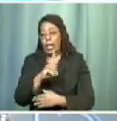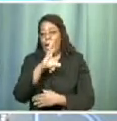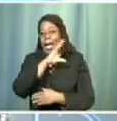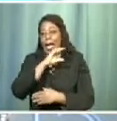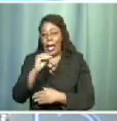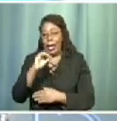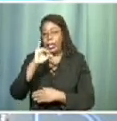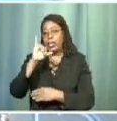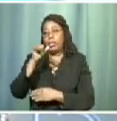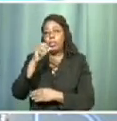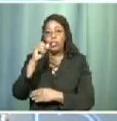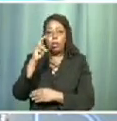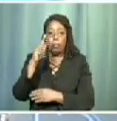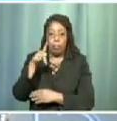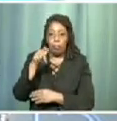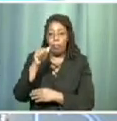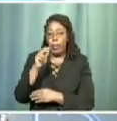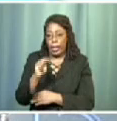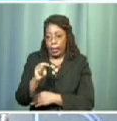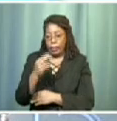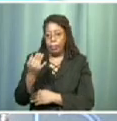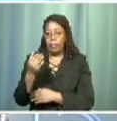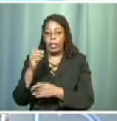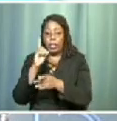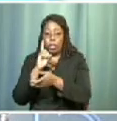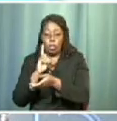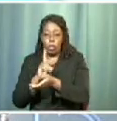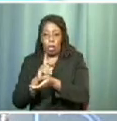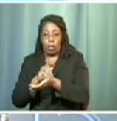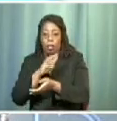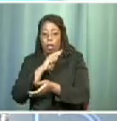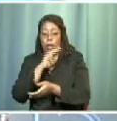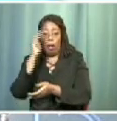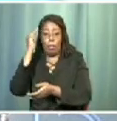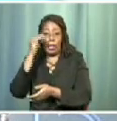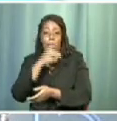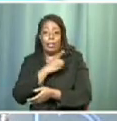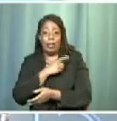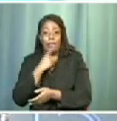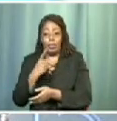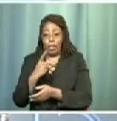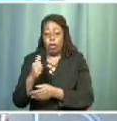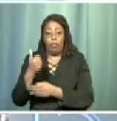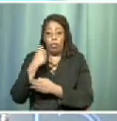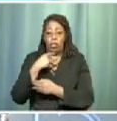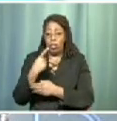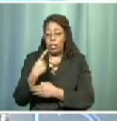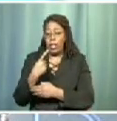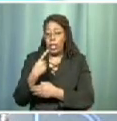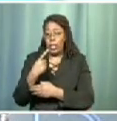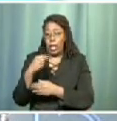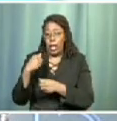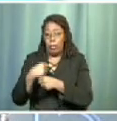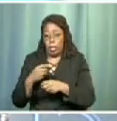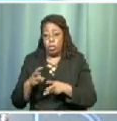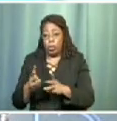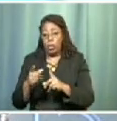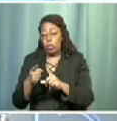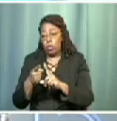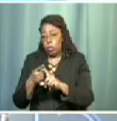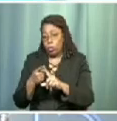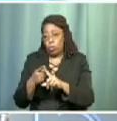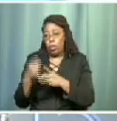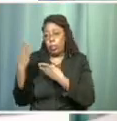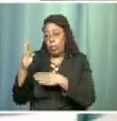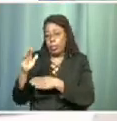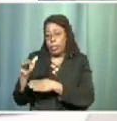Health and Wellness, the Honorable Dr. Michael Darville, however, says officials are not yet convinced it has made its way to the